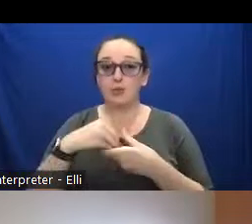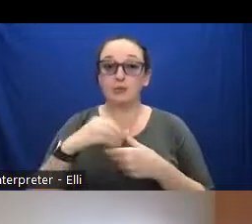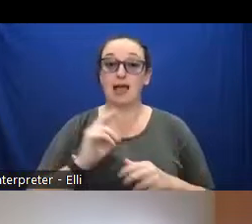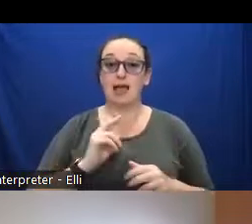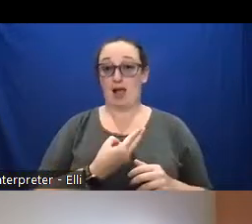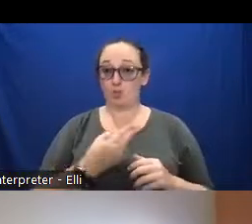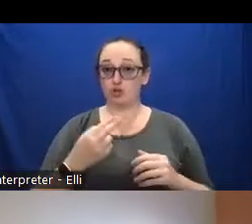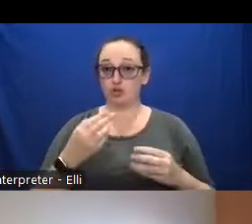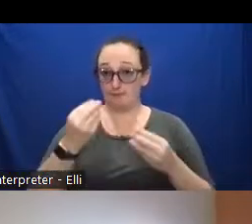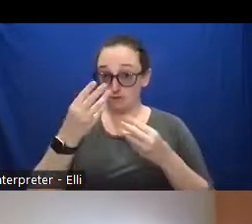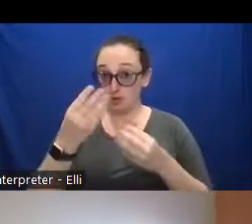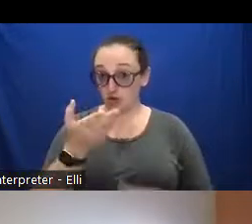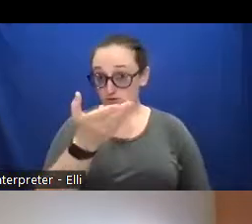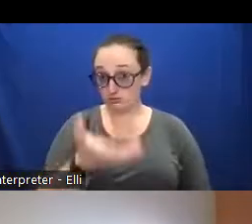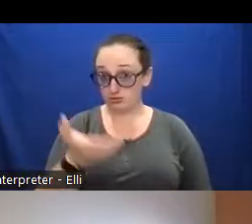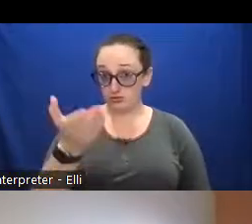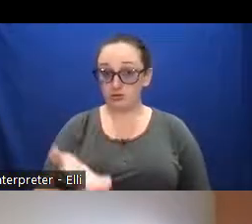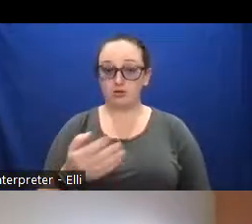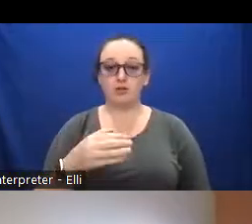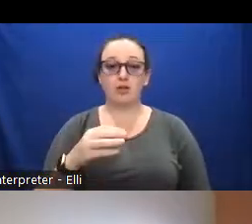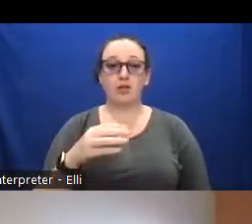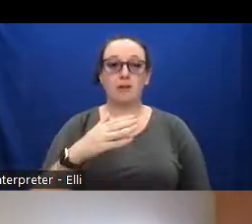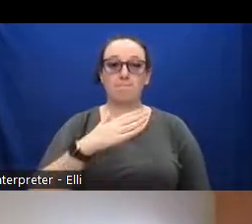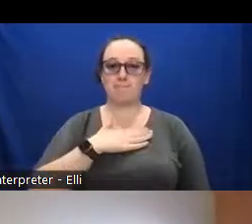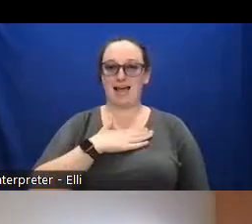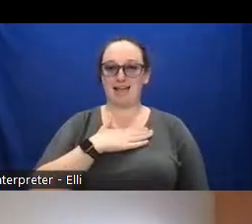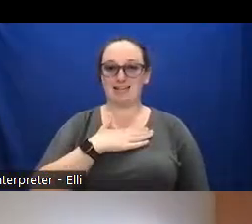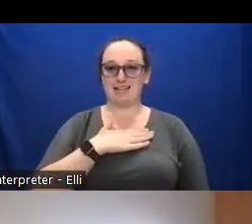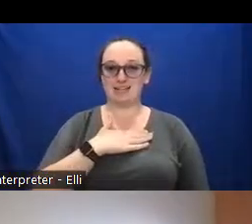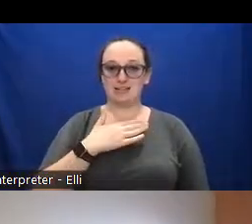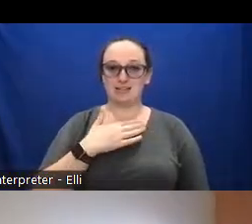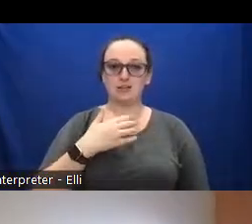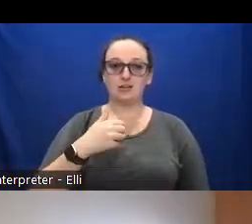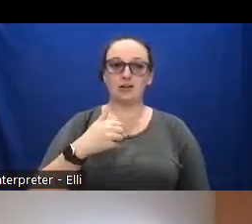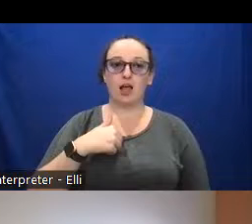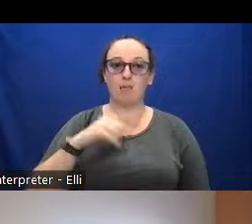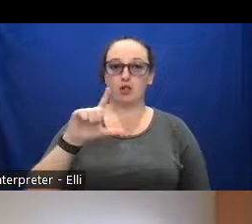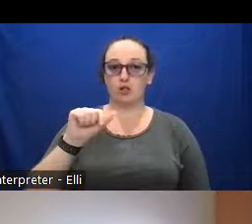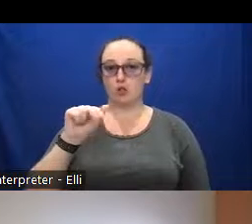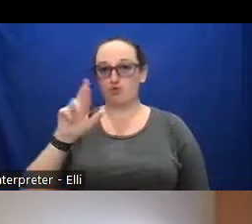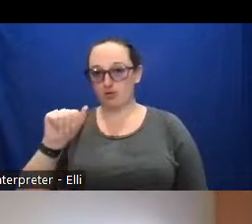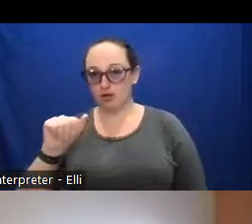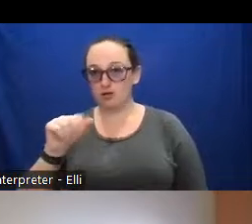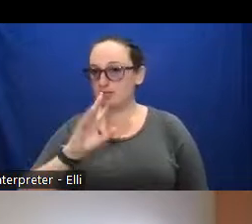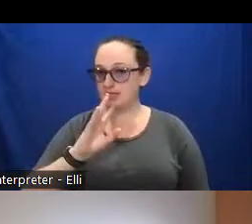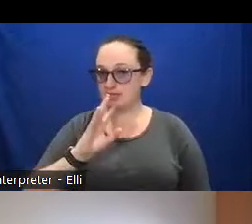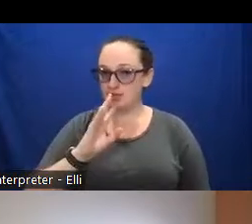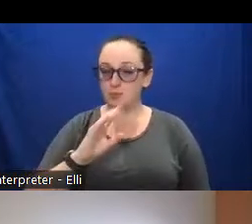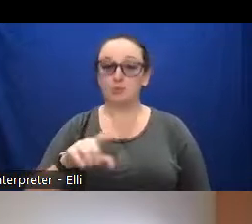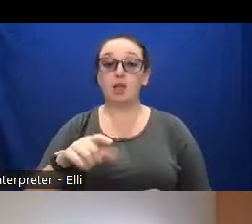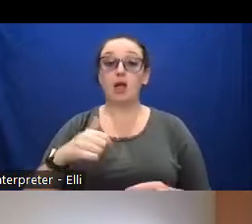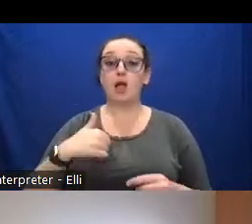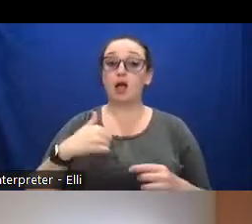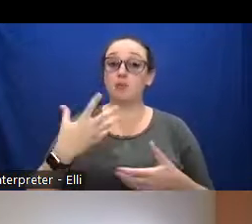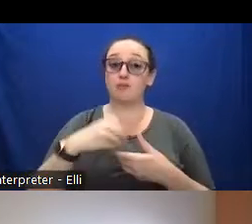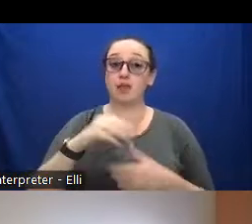information. Grace, this is my contact information, Laura Jessic, also with MCASA, but Grace, if you